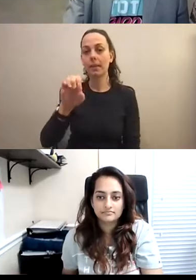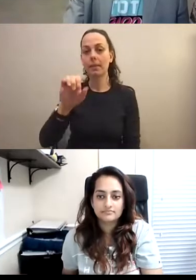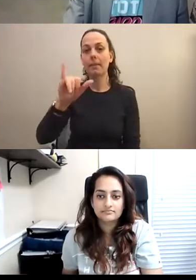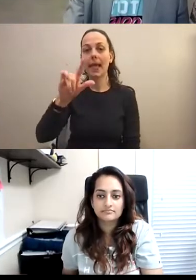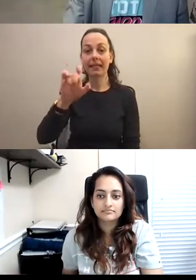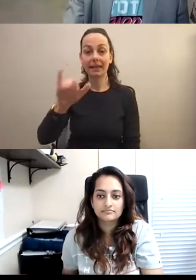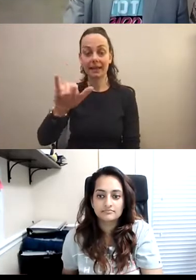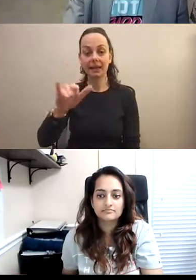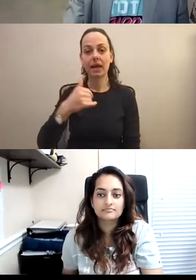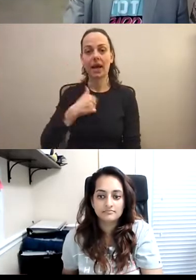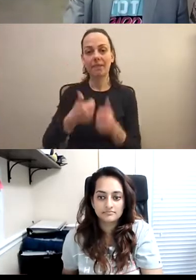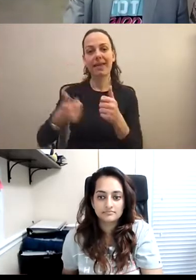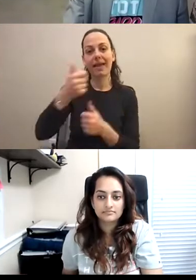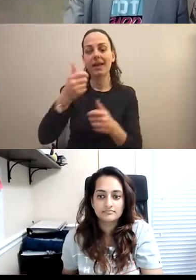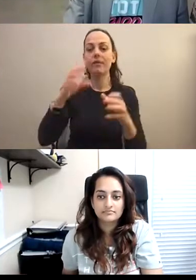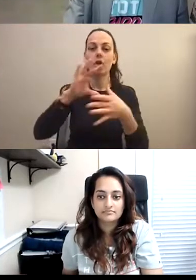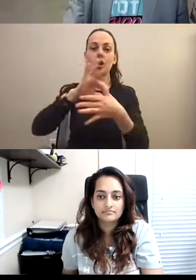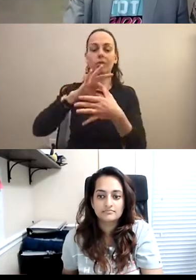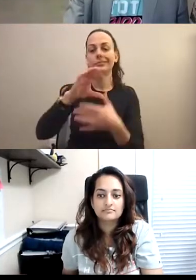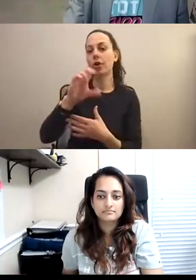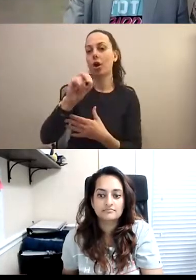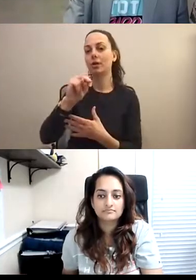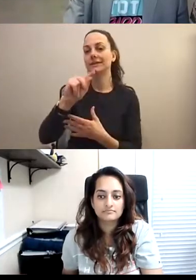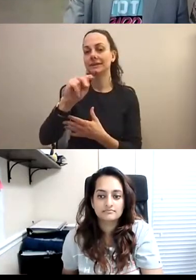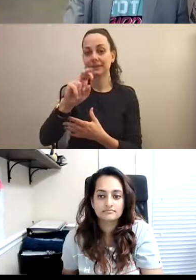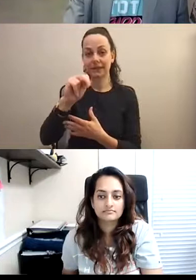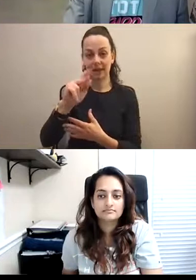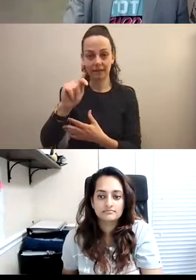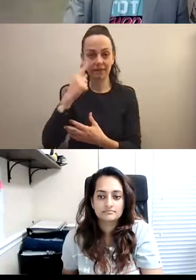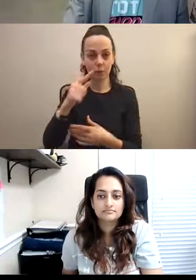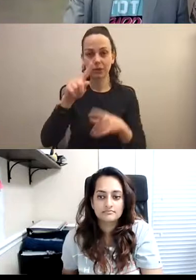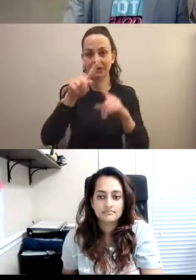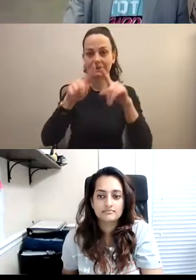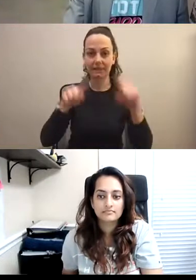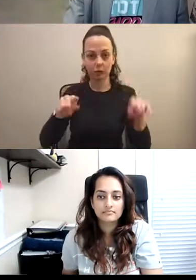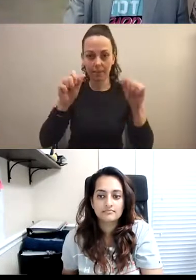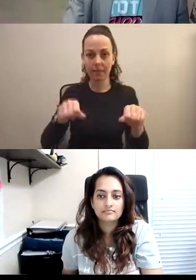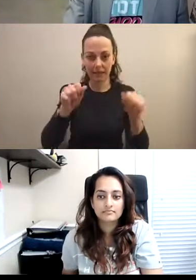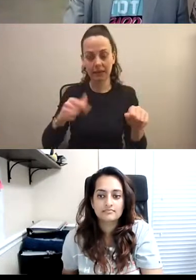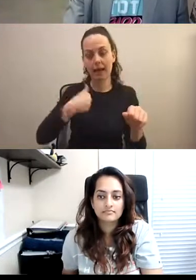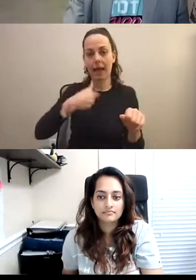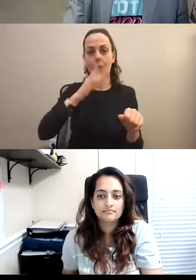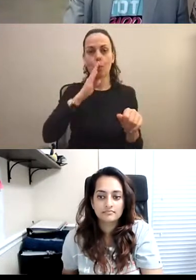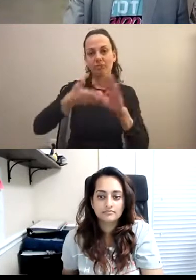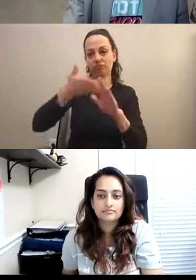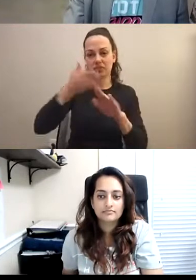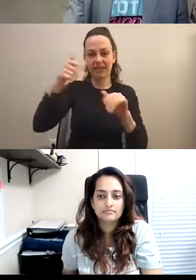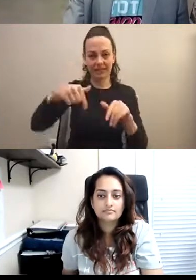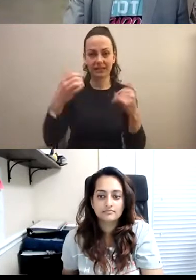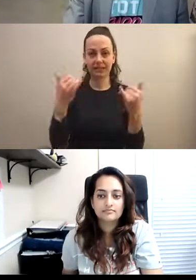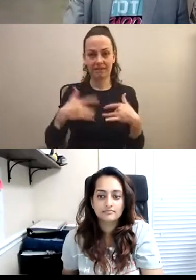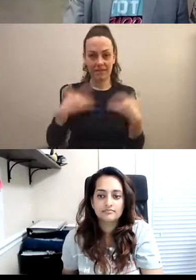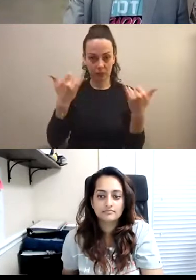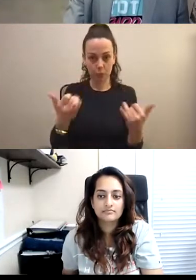of content for Diversability, and I will be the moderator for tonight's event. I am